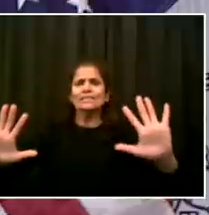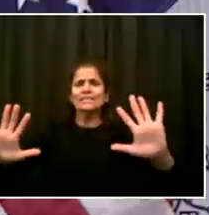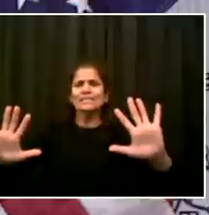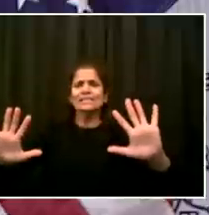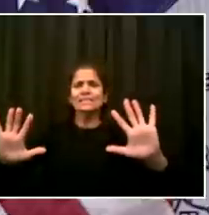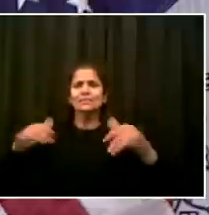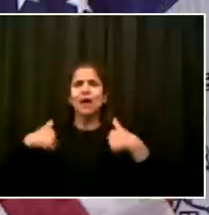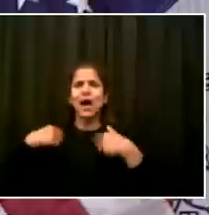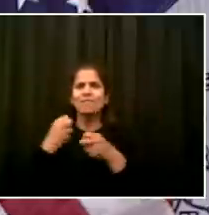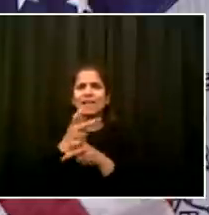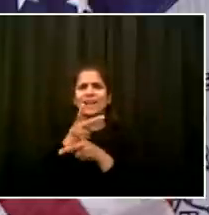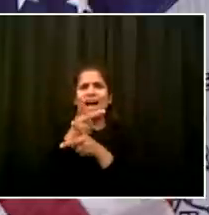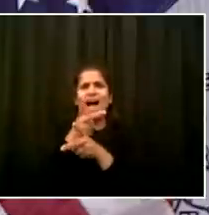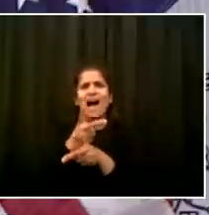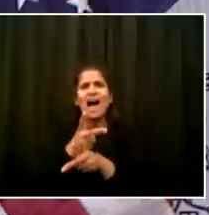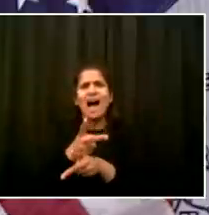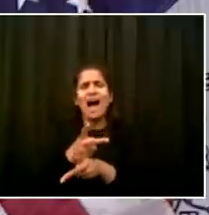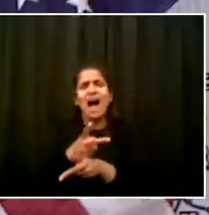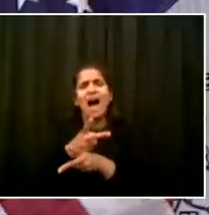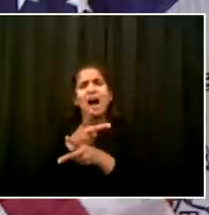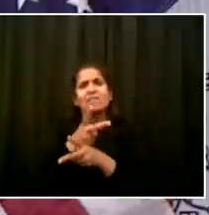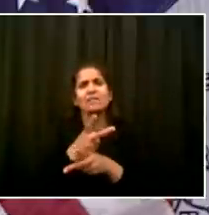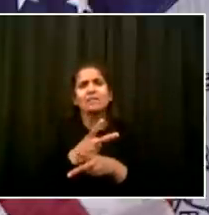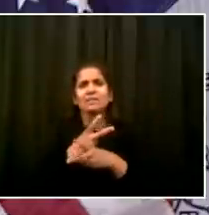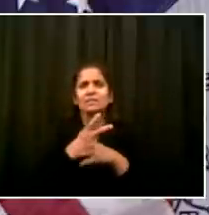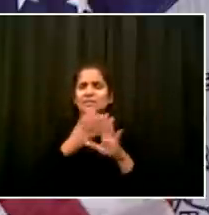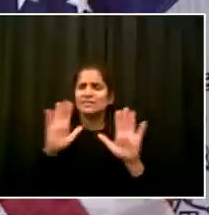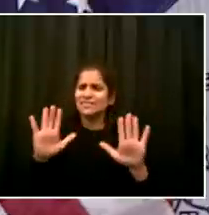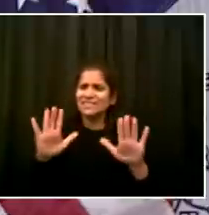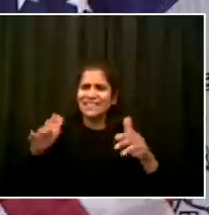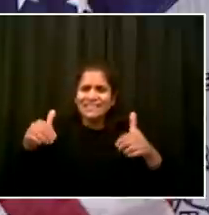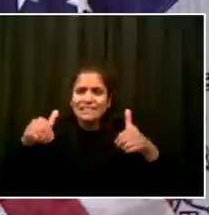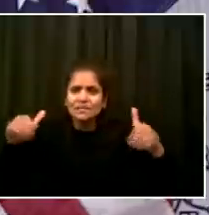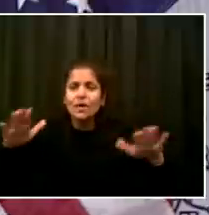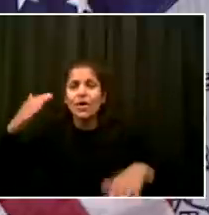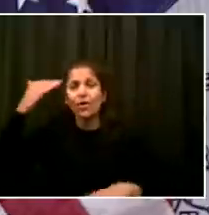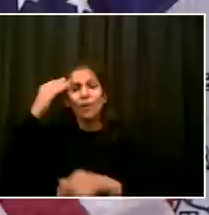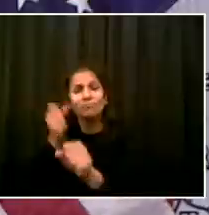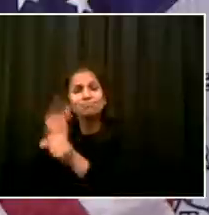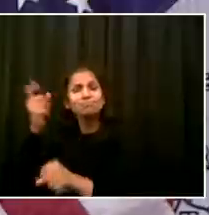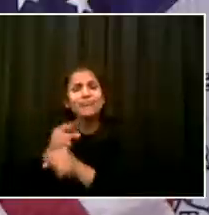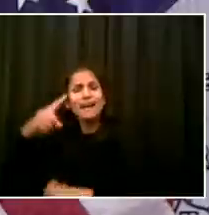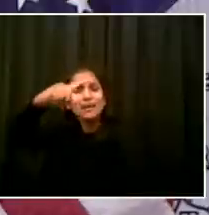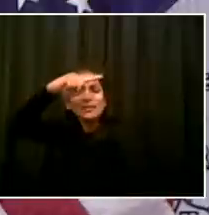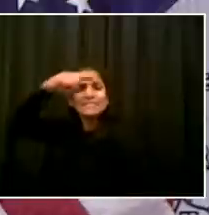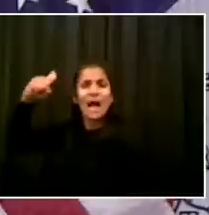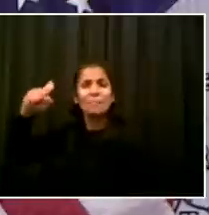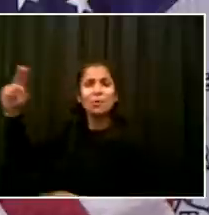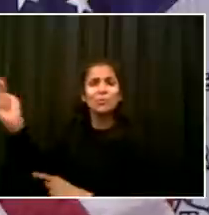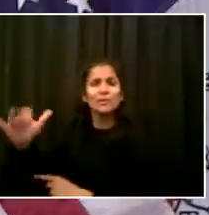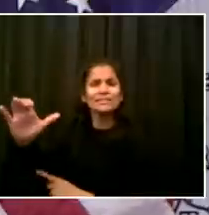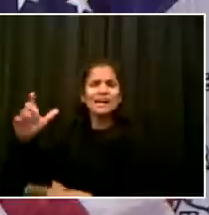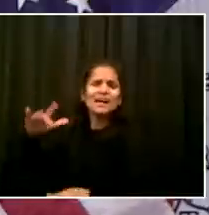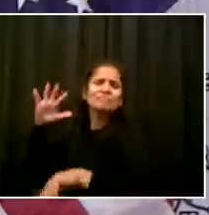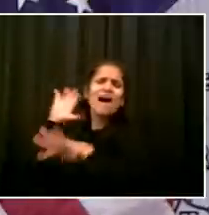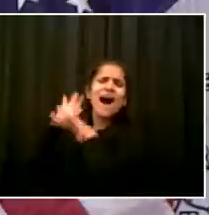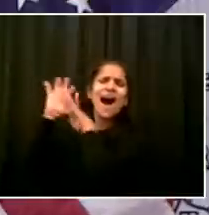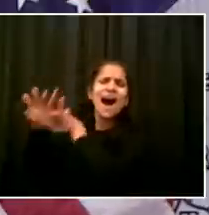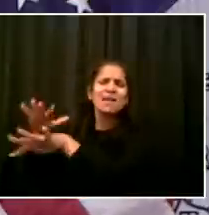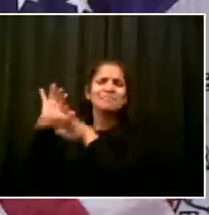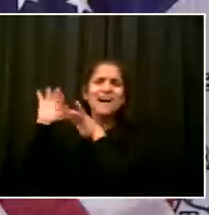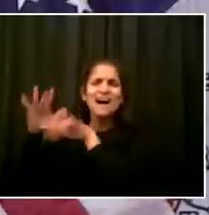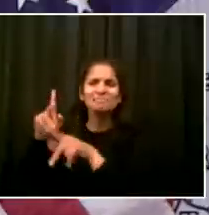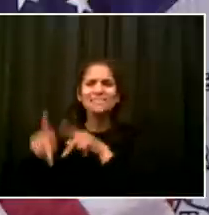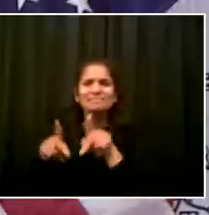or whatever it is. Everyone would like the whole experience. We're not there yet, to say the least. We're just trying to get to phase one and